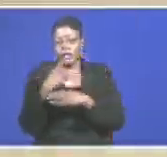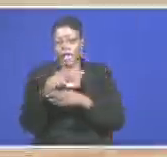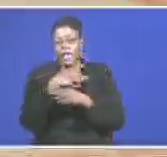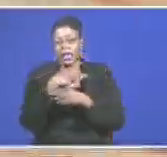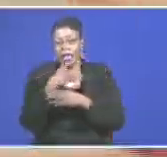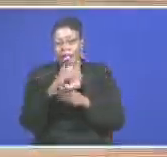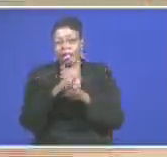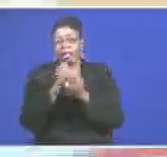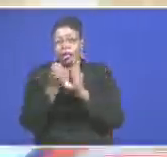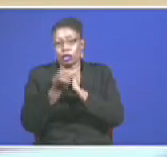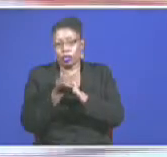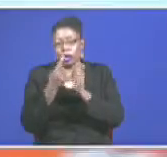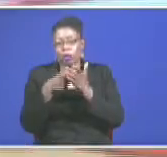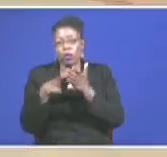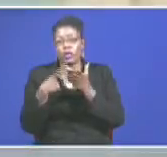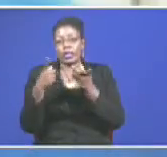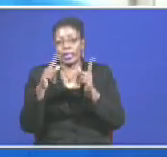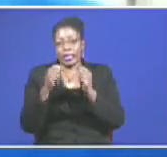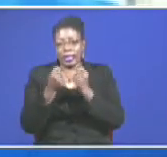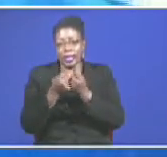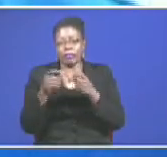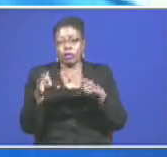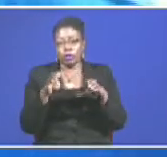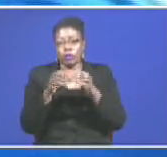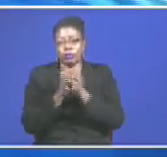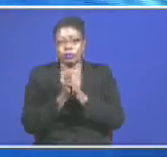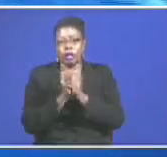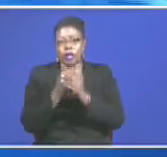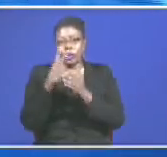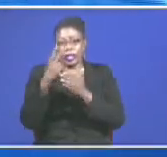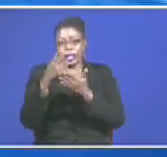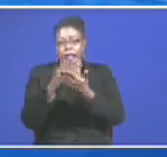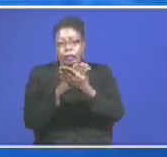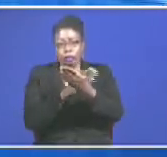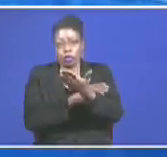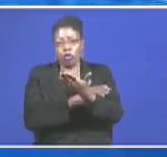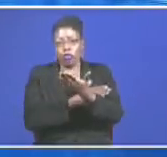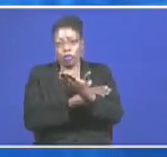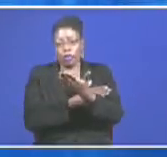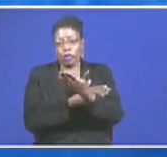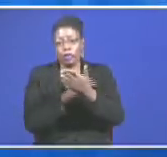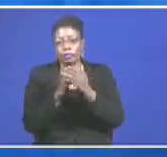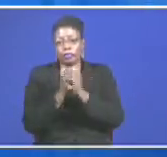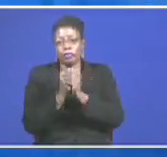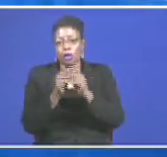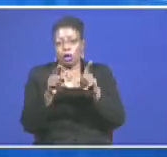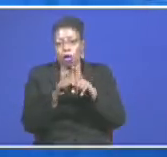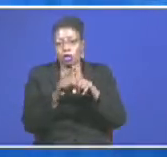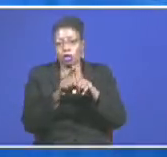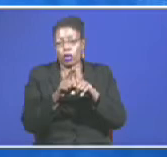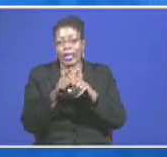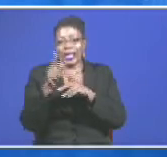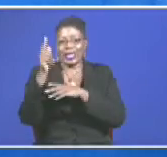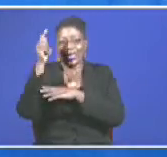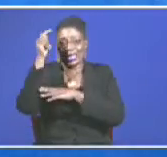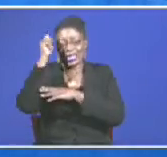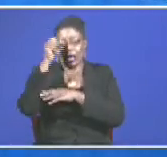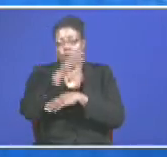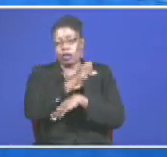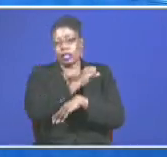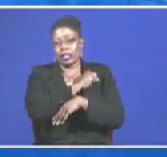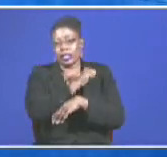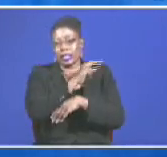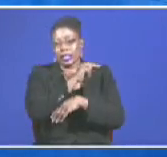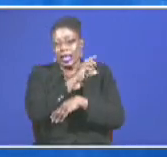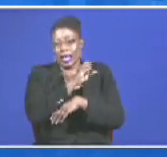the team made. We did see some improvement in our bigs. Anton Bevins as well as Tyrone Sands